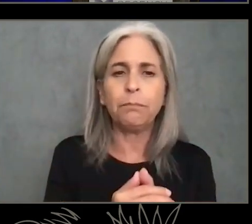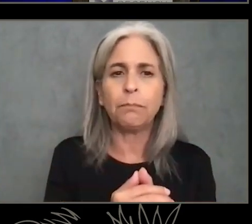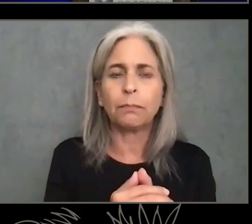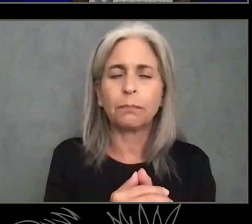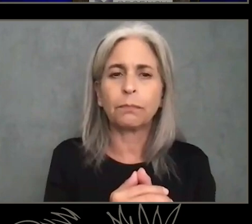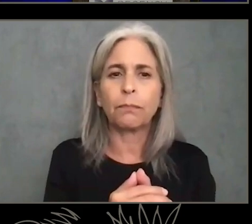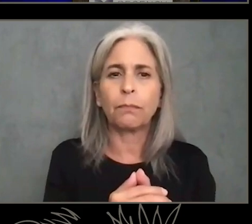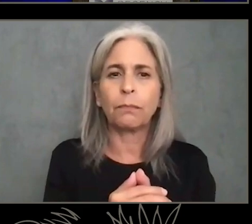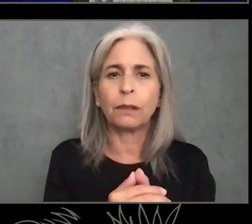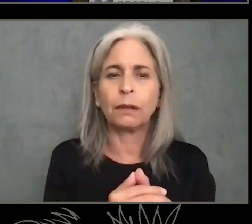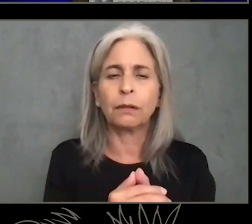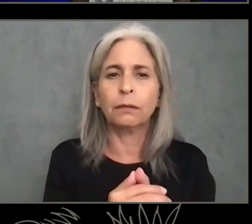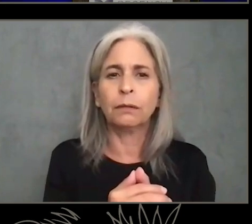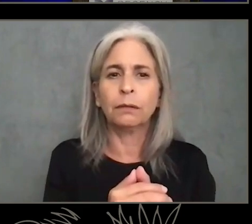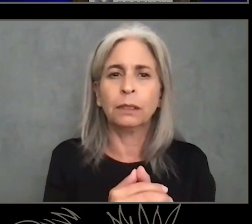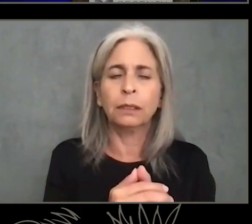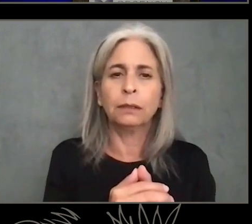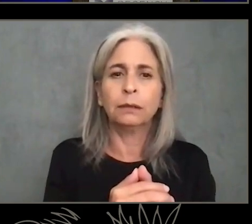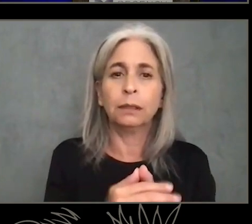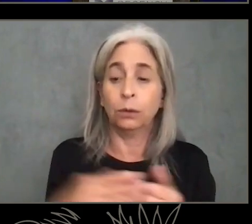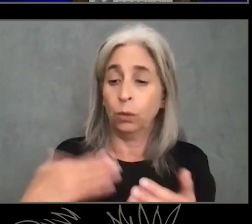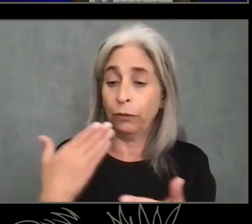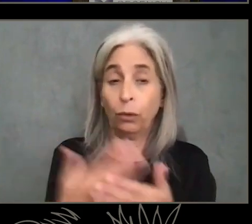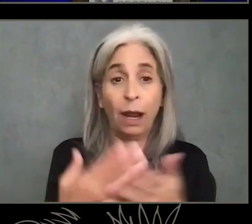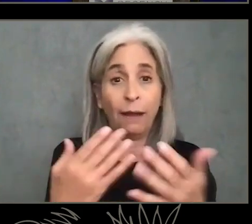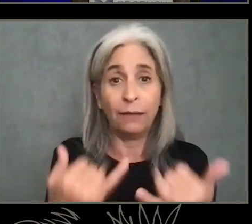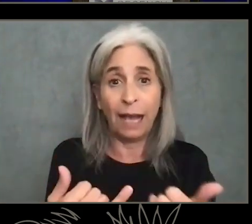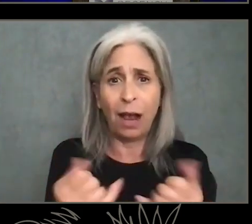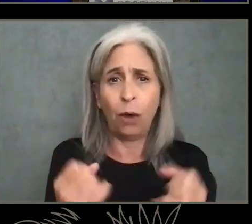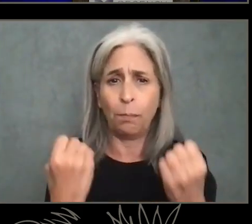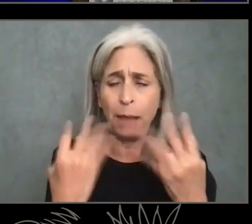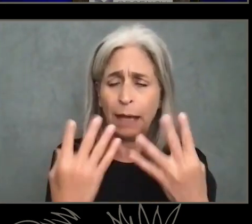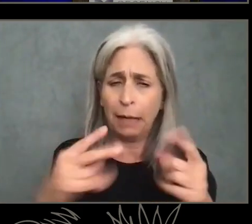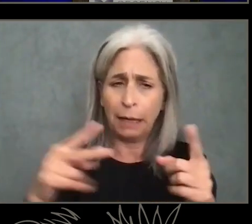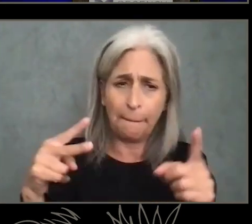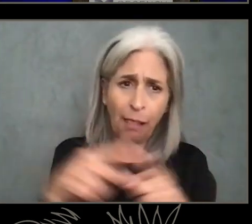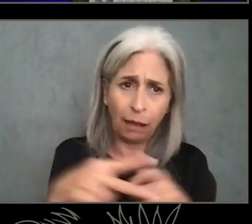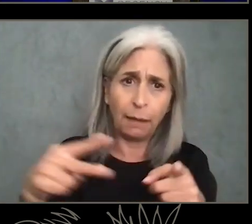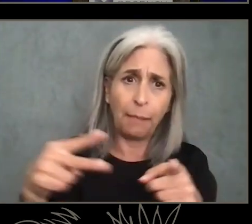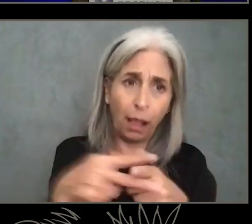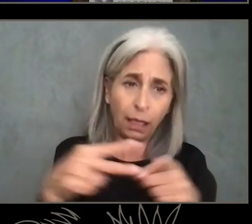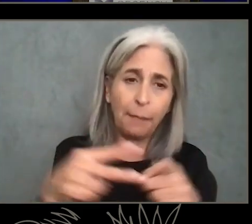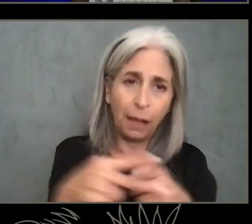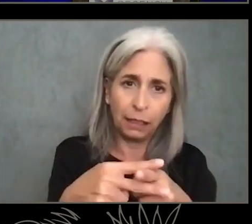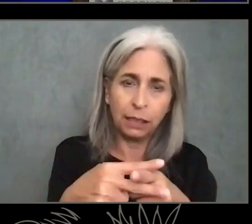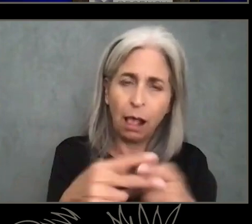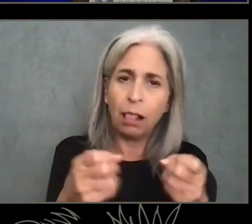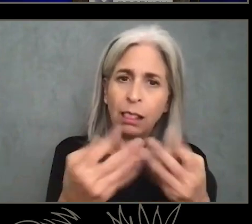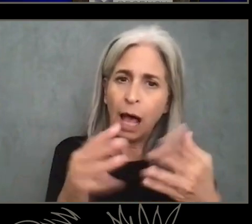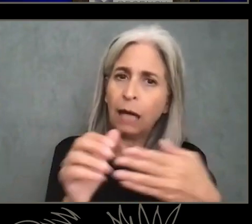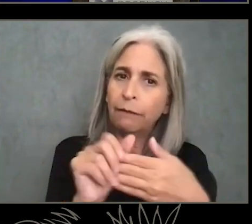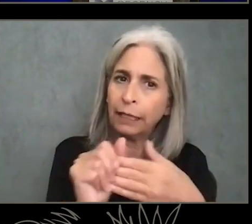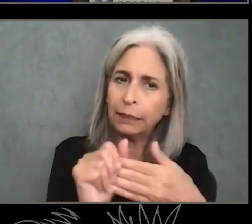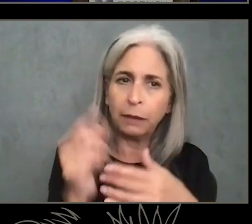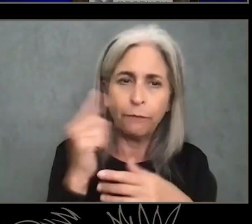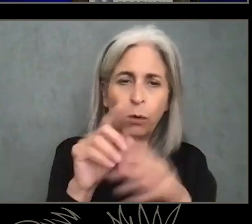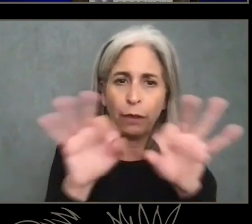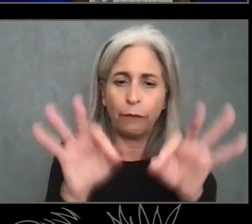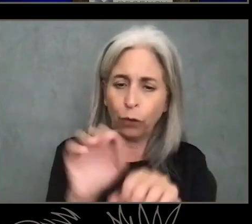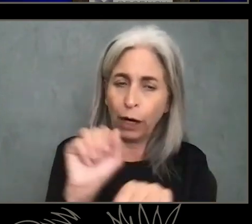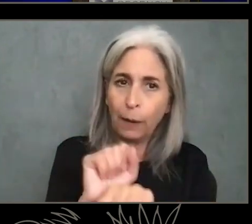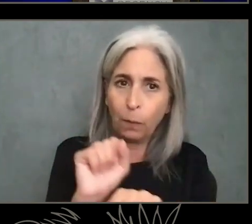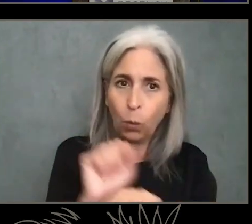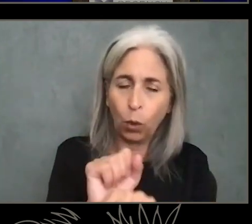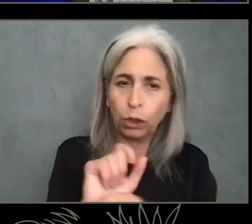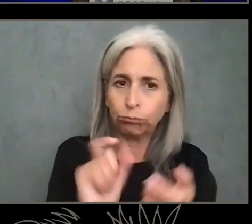So that brought us to, with all these plugins and things, it gave a lot of flexibility to these frameworks